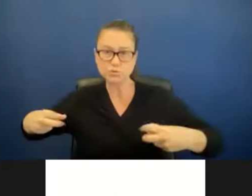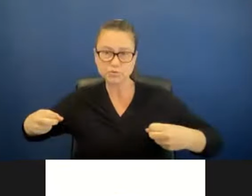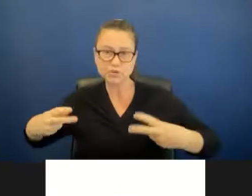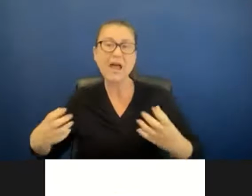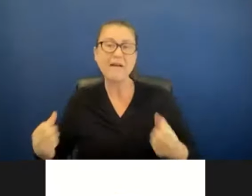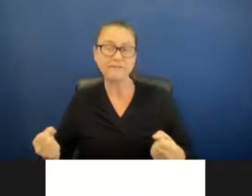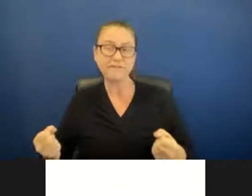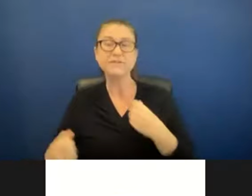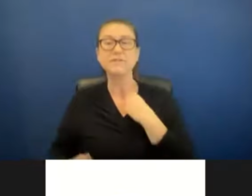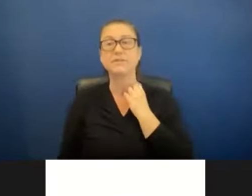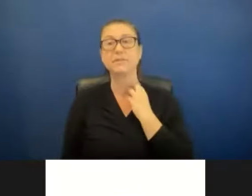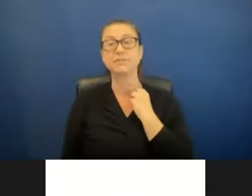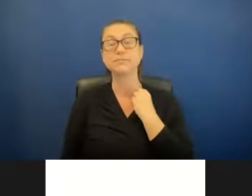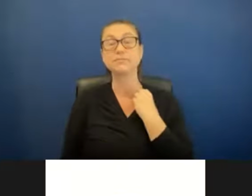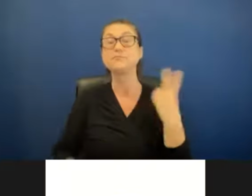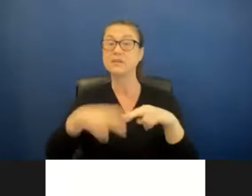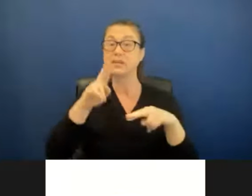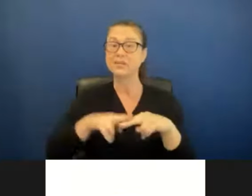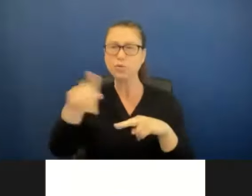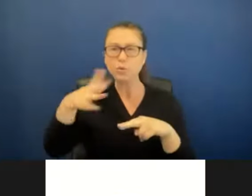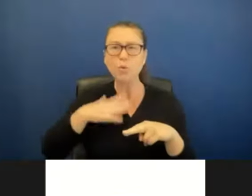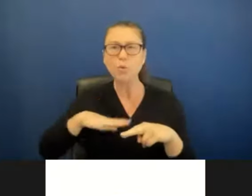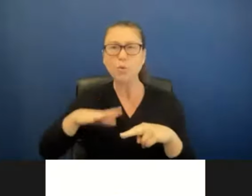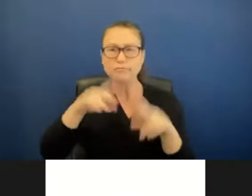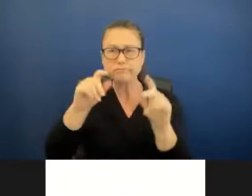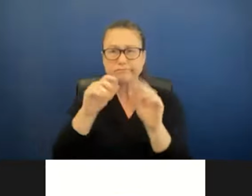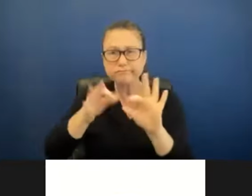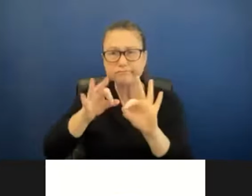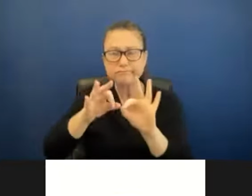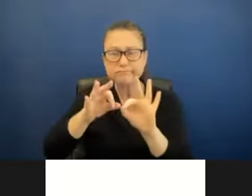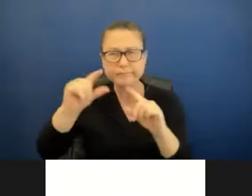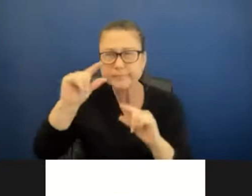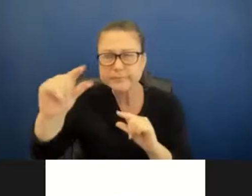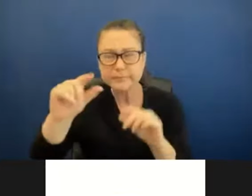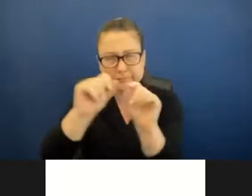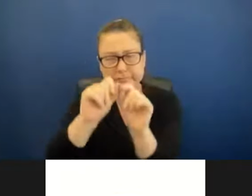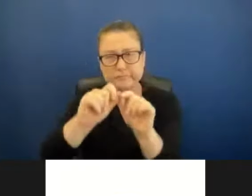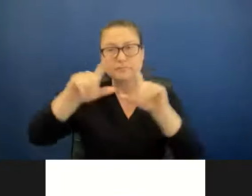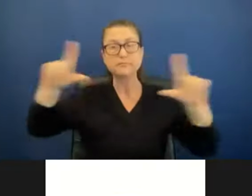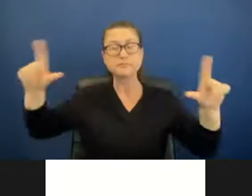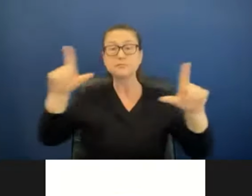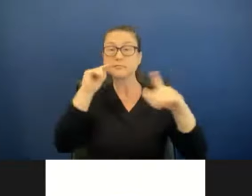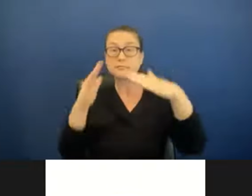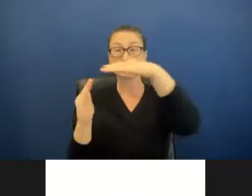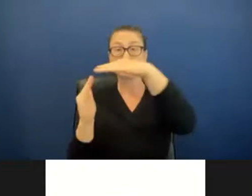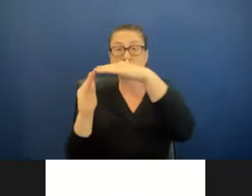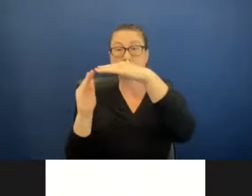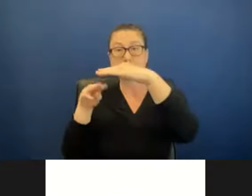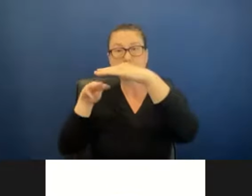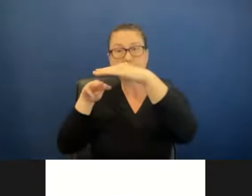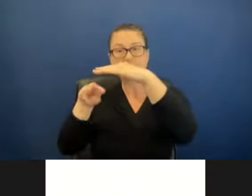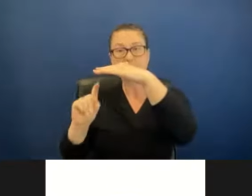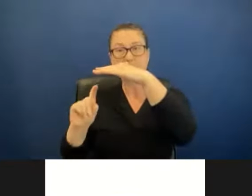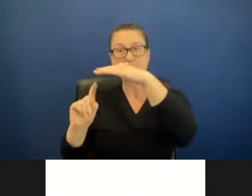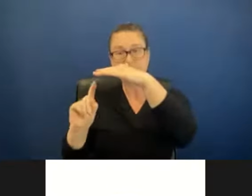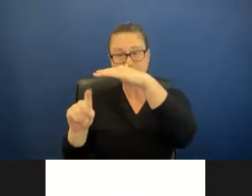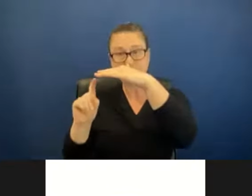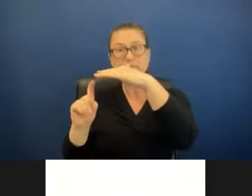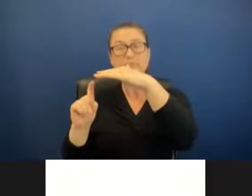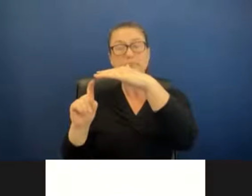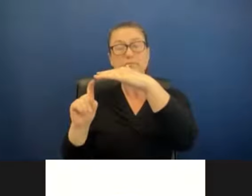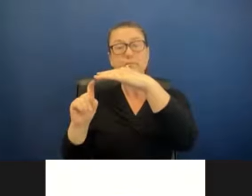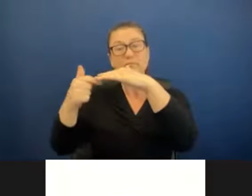available. If you wish to enlarge the view of the Auslan interpreters, scroll over the top right-hand corner of their video panel and there is